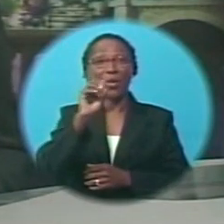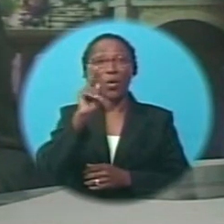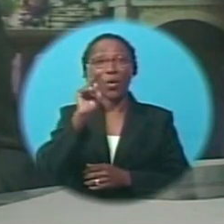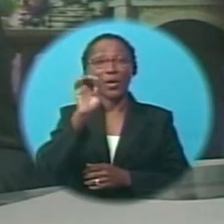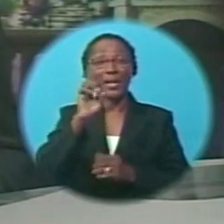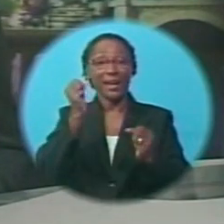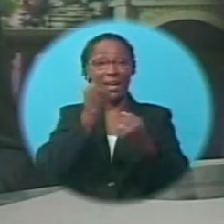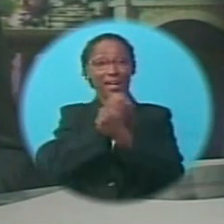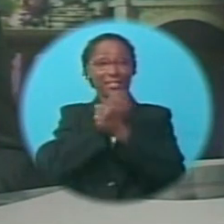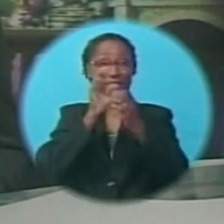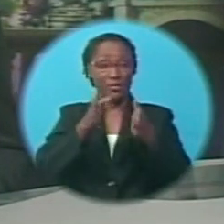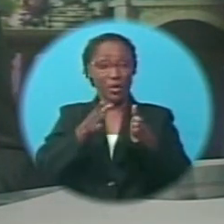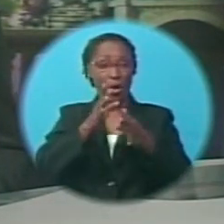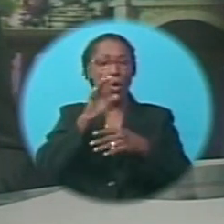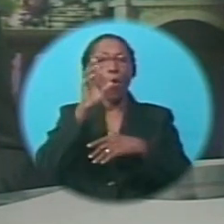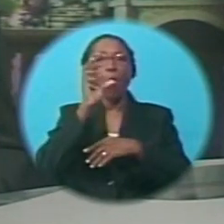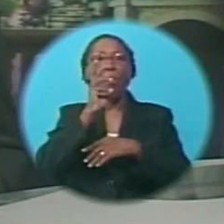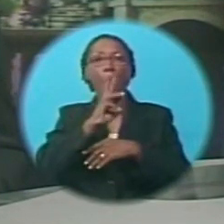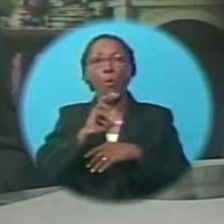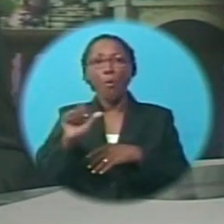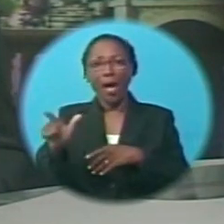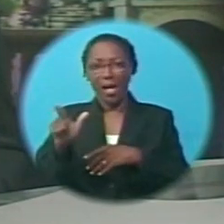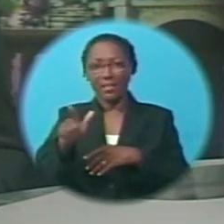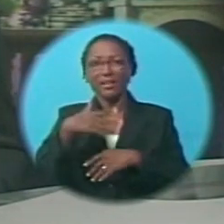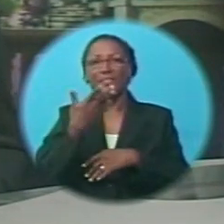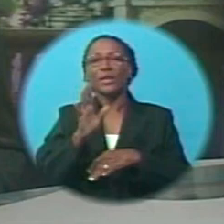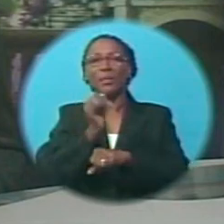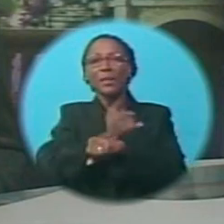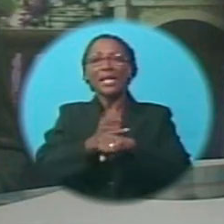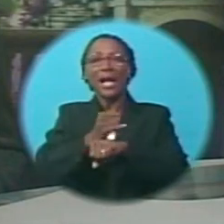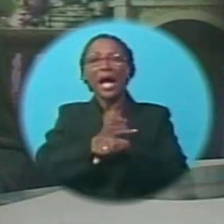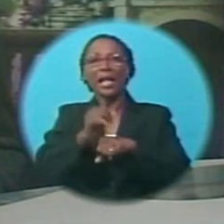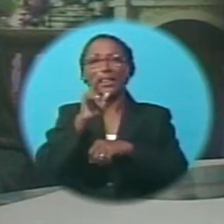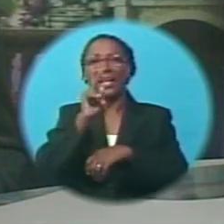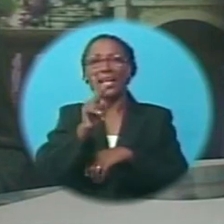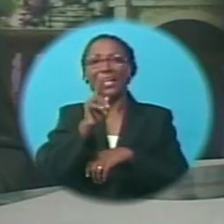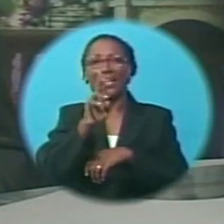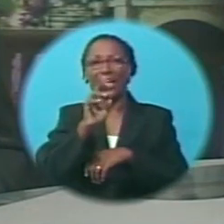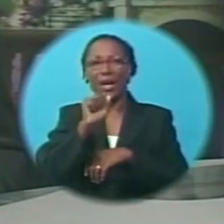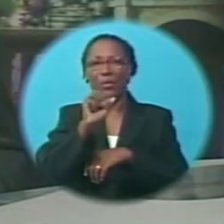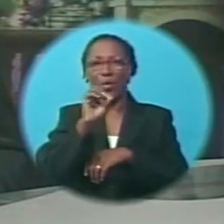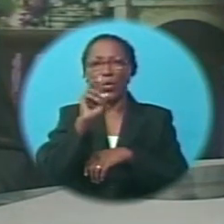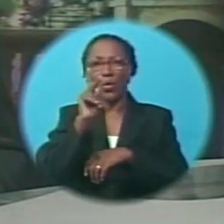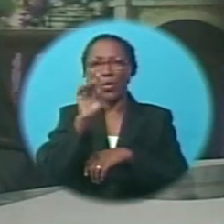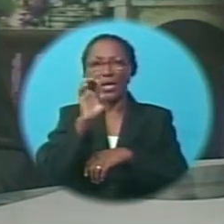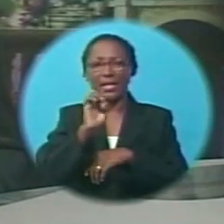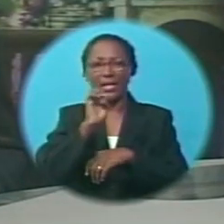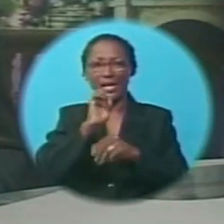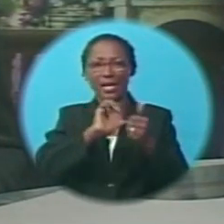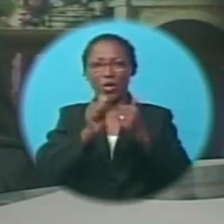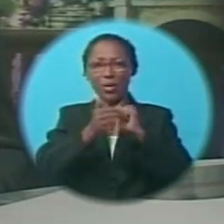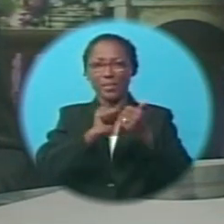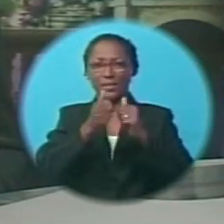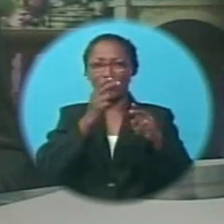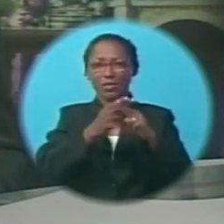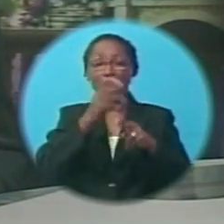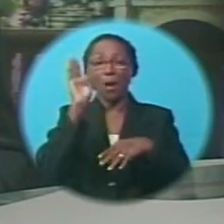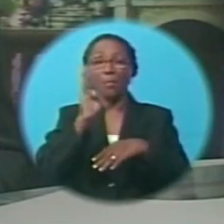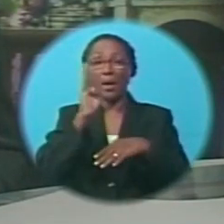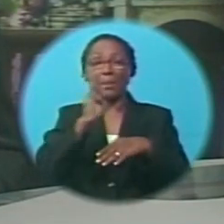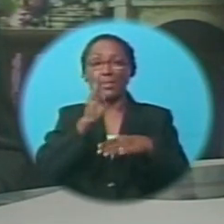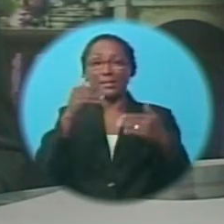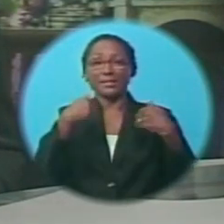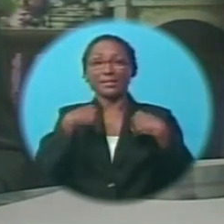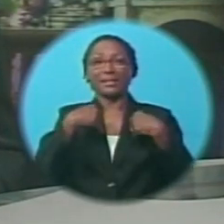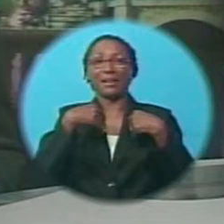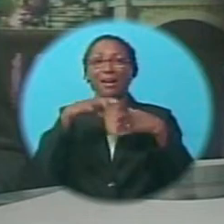Well, for those who are, there will be an island-wide karaoke competition called Barbados Got Talent. Now, each parish will